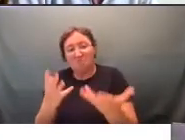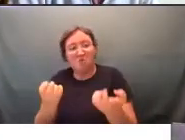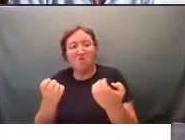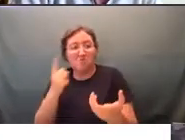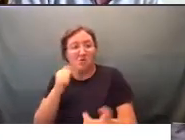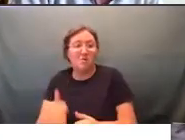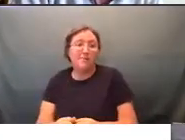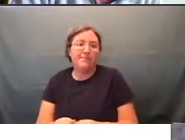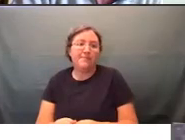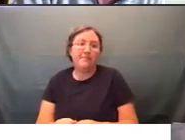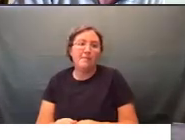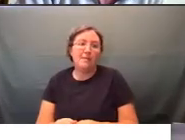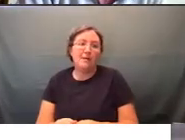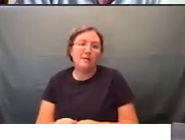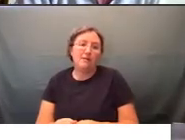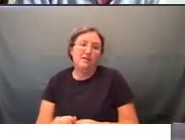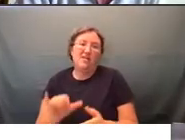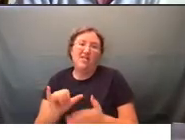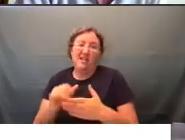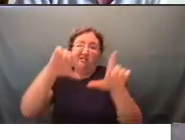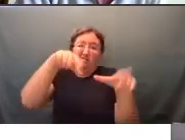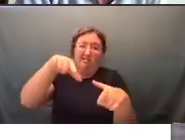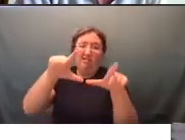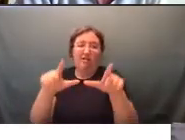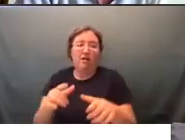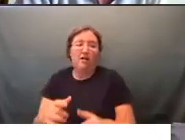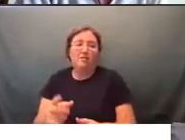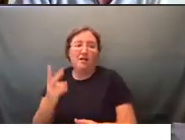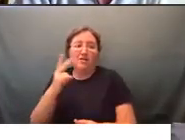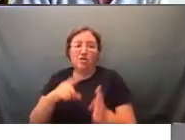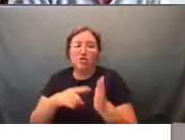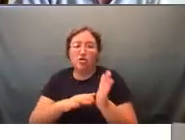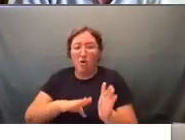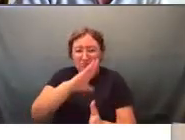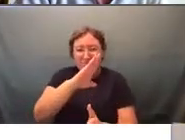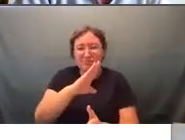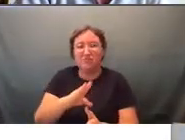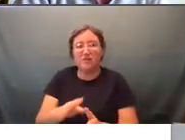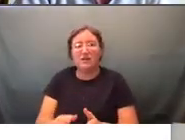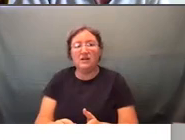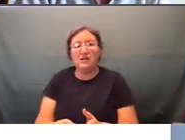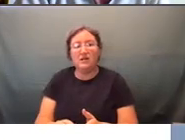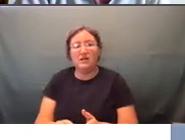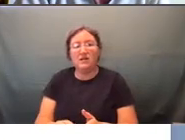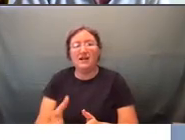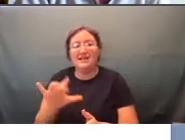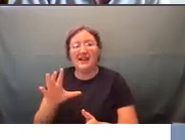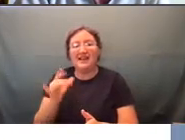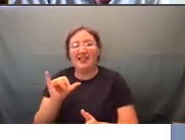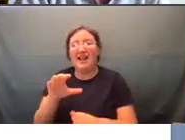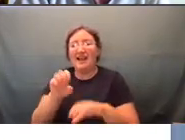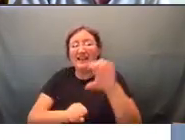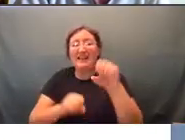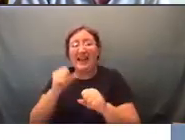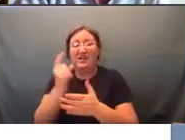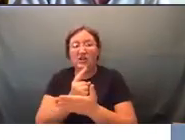again, this is my wonky slide of just seeing how steep it is. It gets a little ladder-like for a bit. Let me see if I